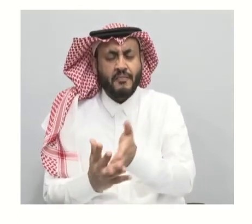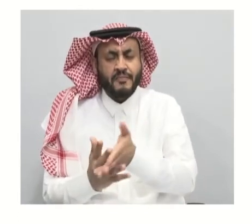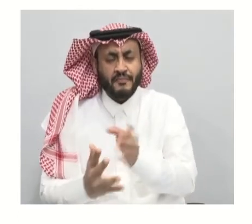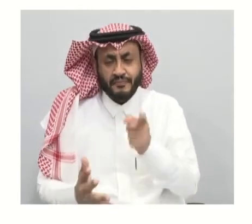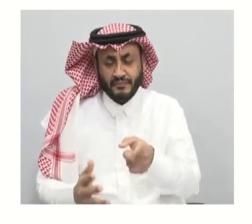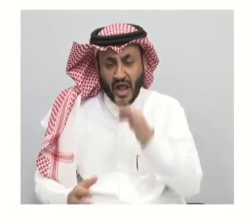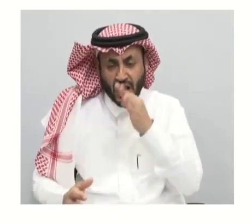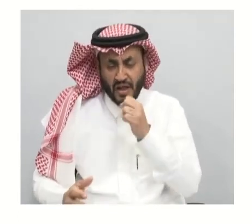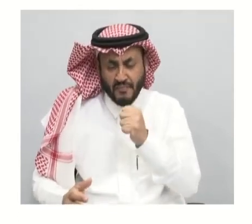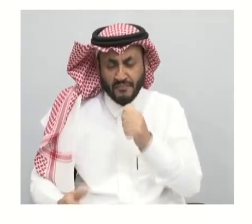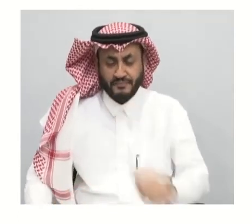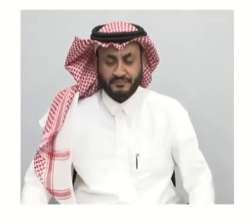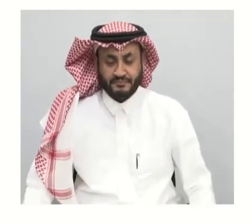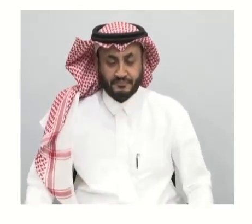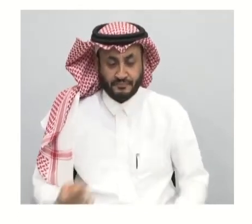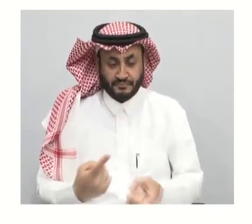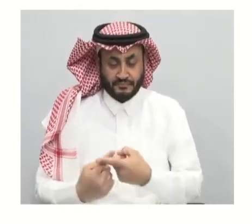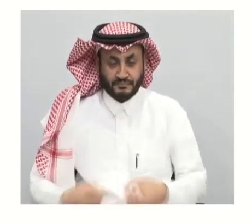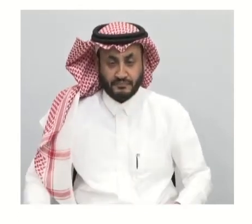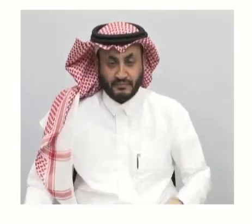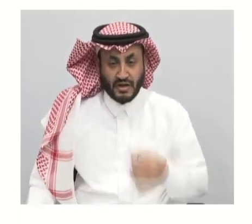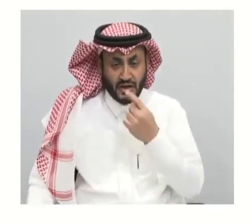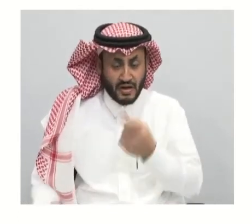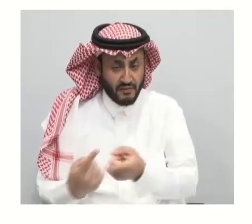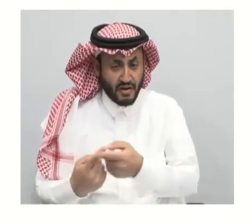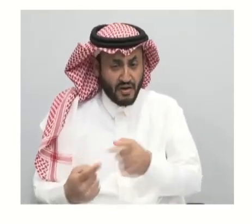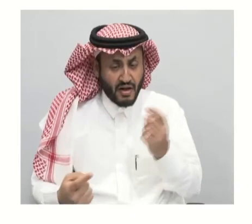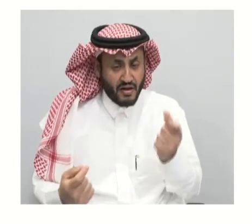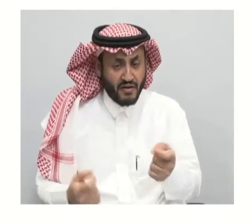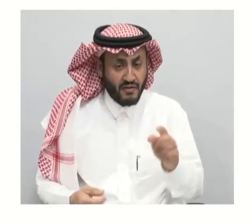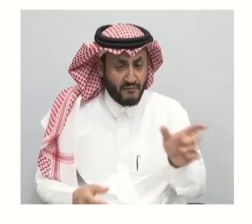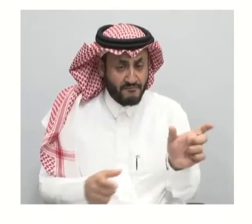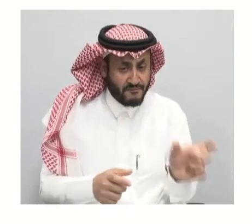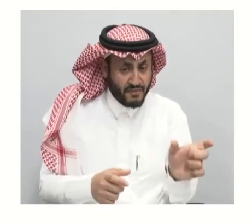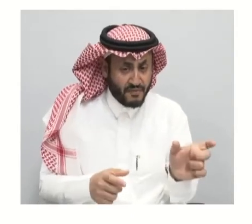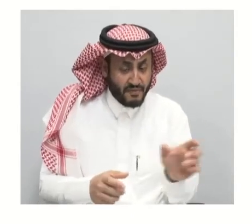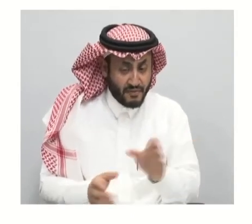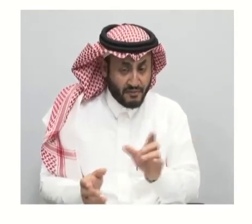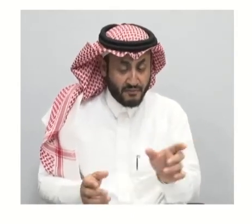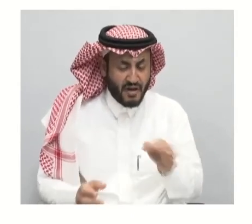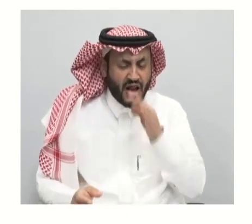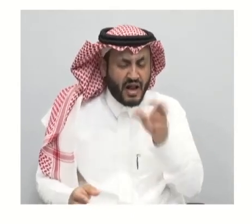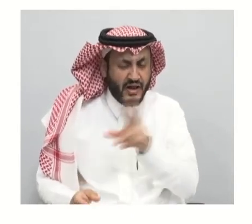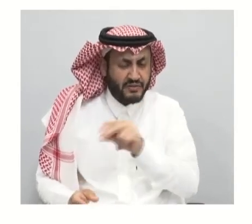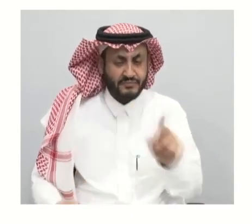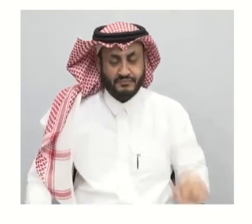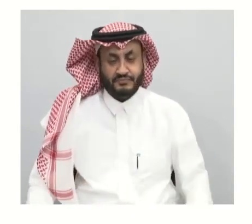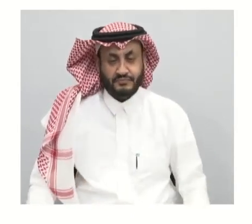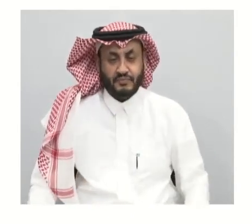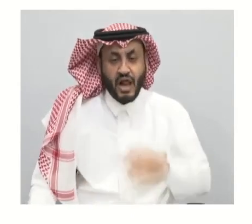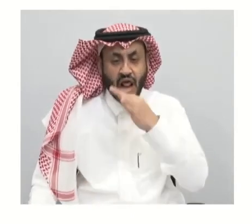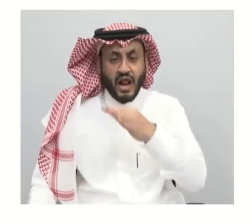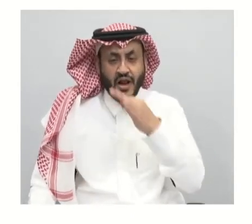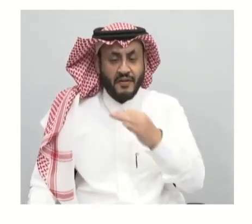here. So we will hear the first one, talkative. Talkative. Can you try to